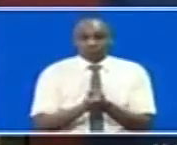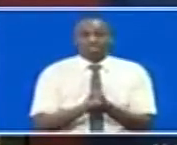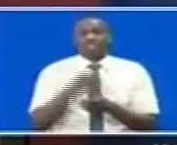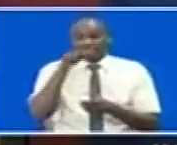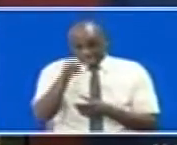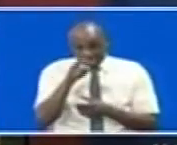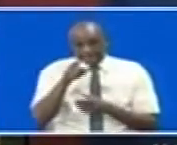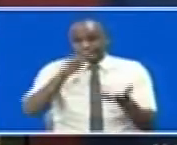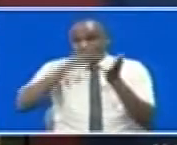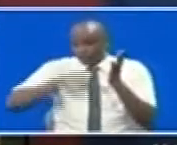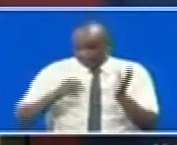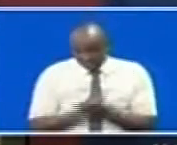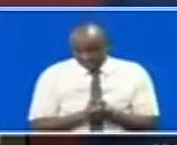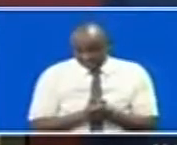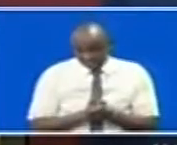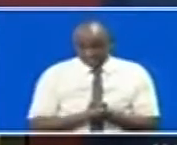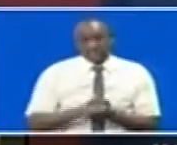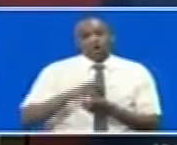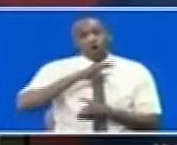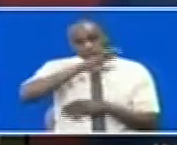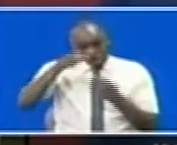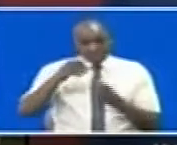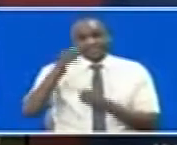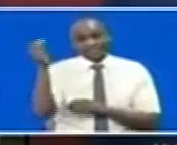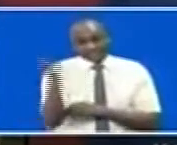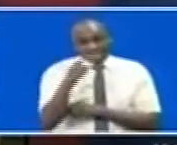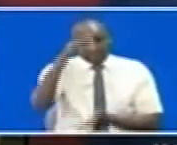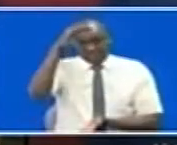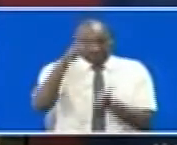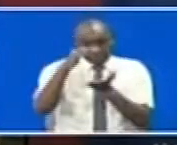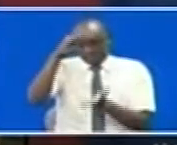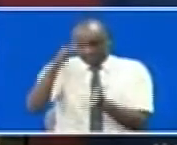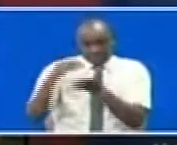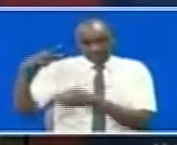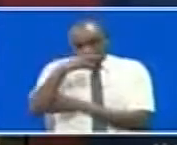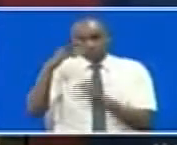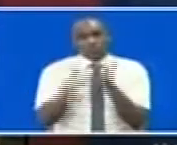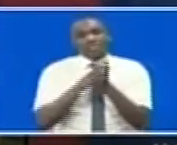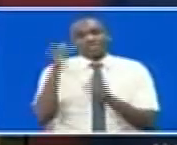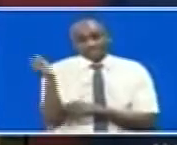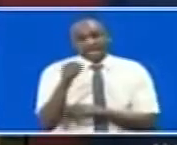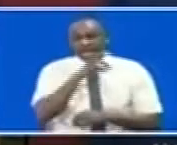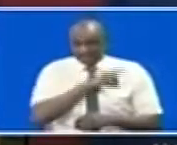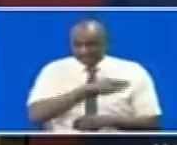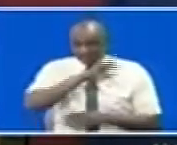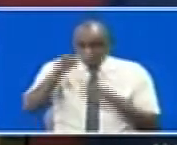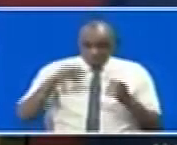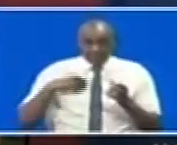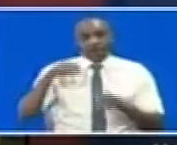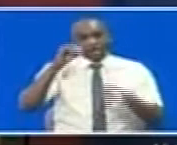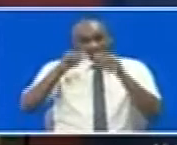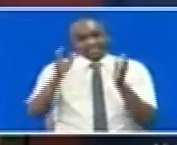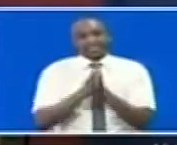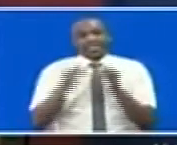That will result in a reduction in salaries and allowances for those elected